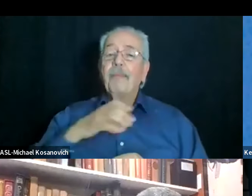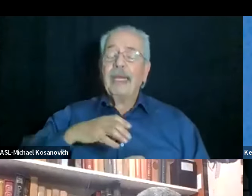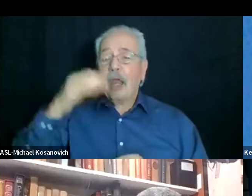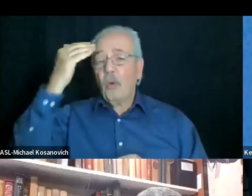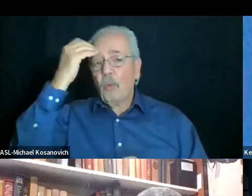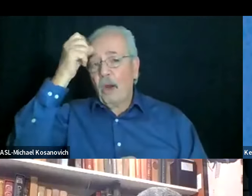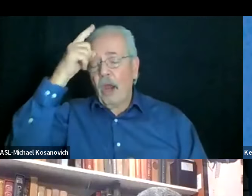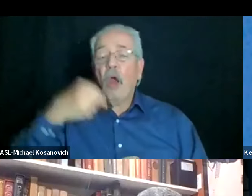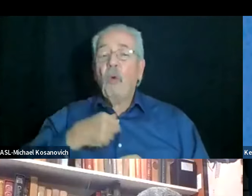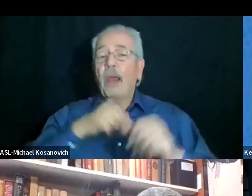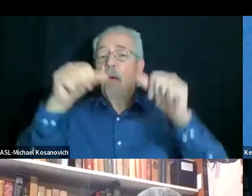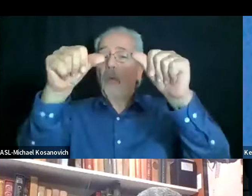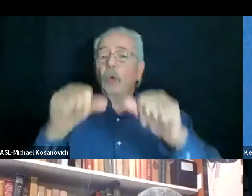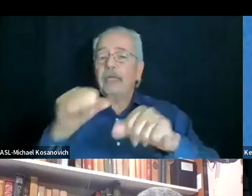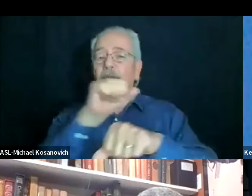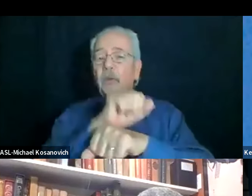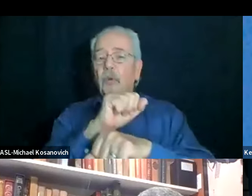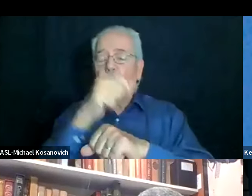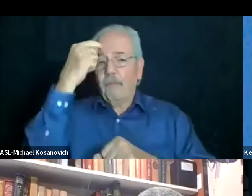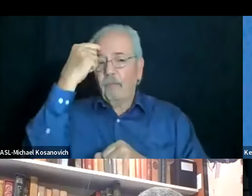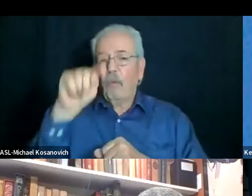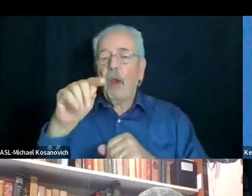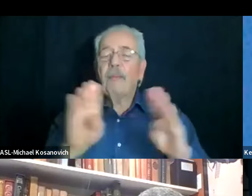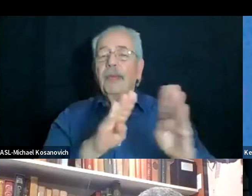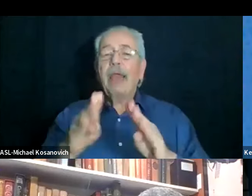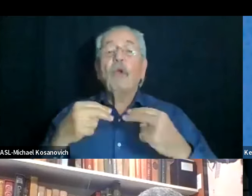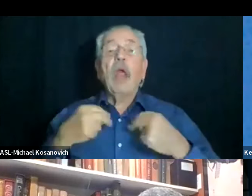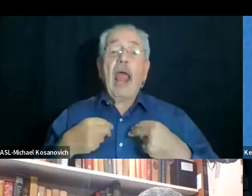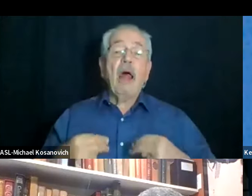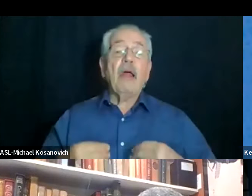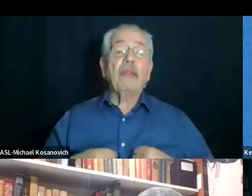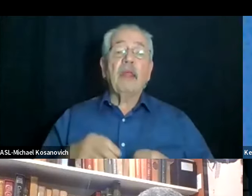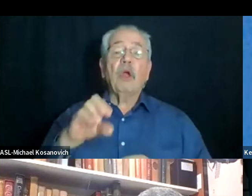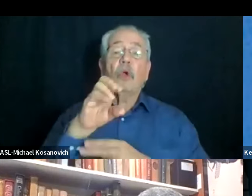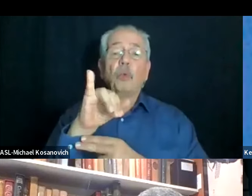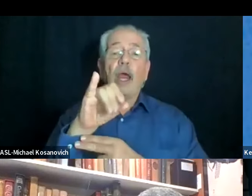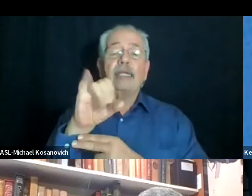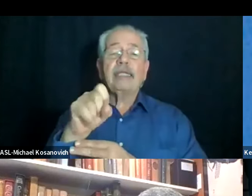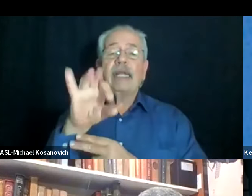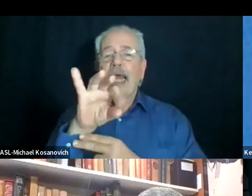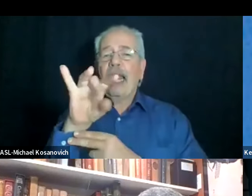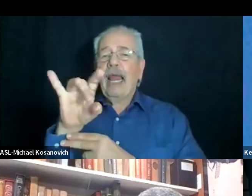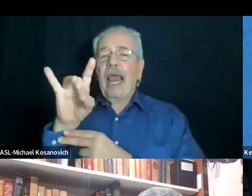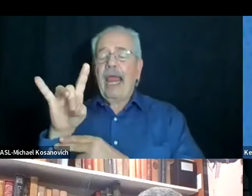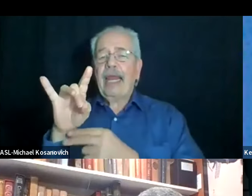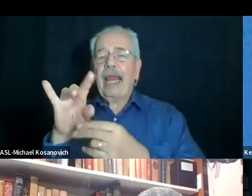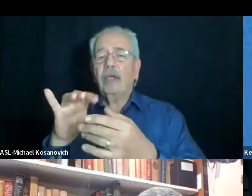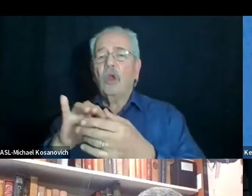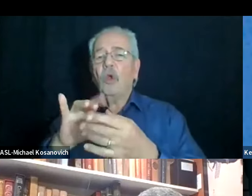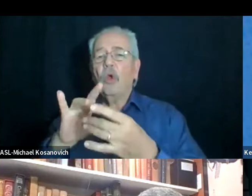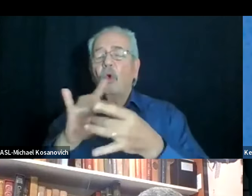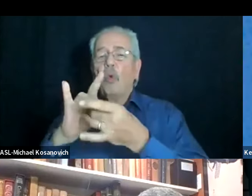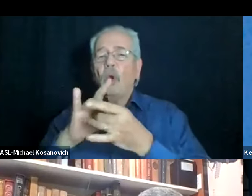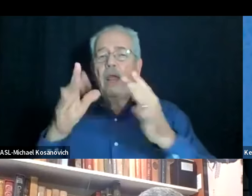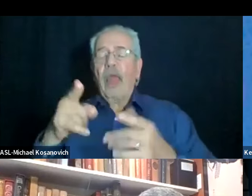we had posted the position for the behavioral health crisis 988 coordinator within the governor's office.